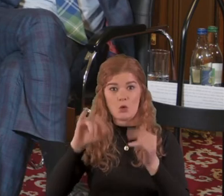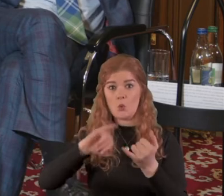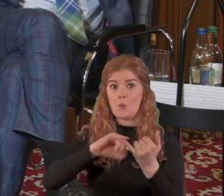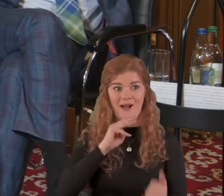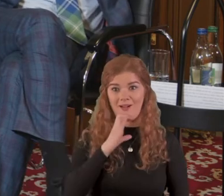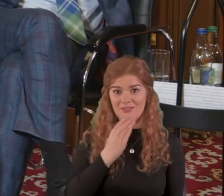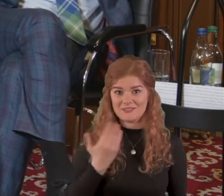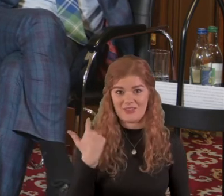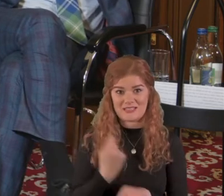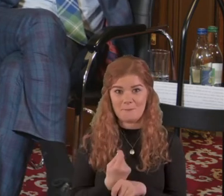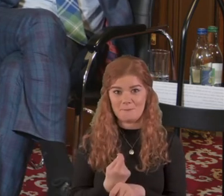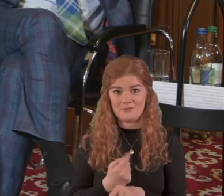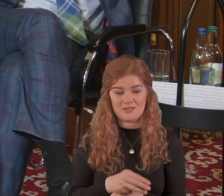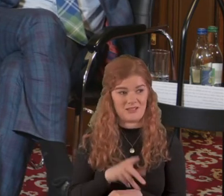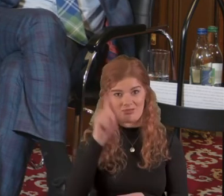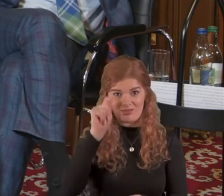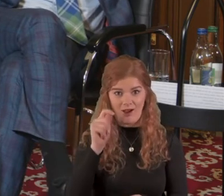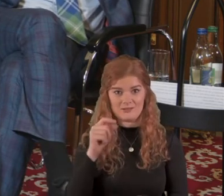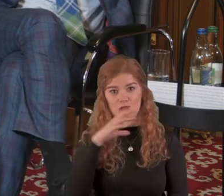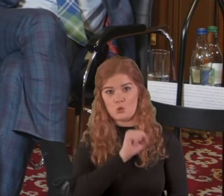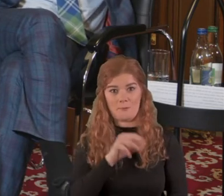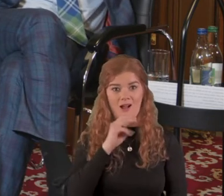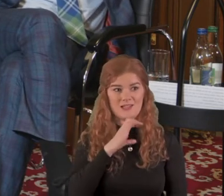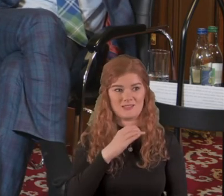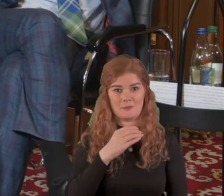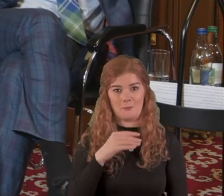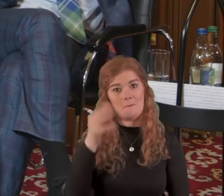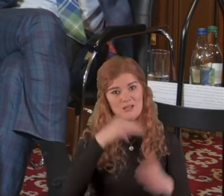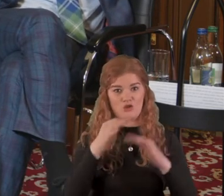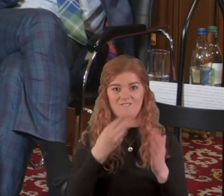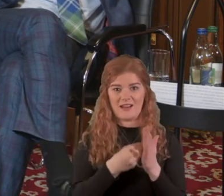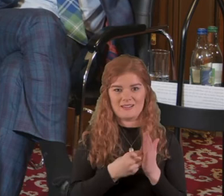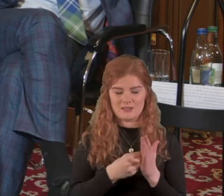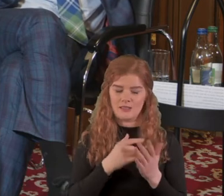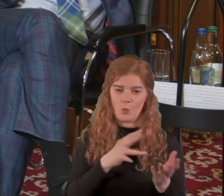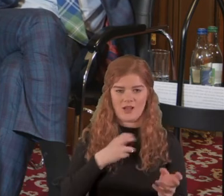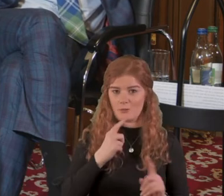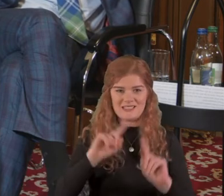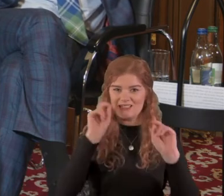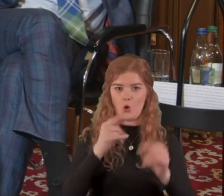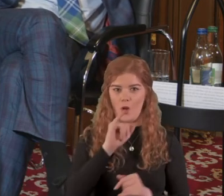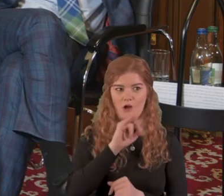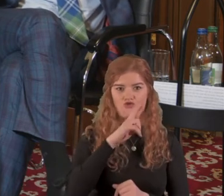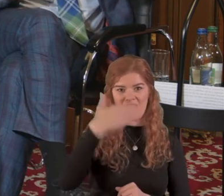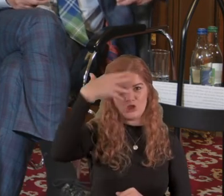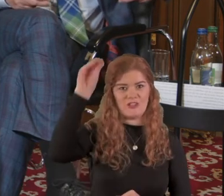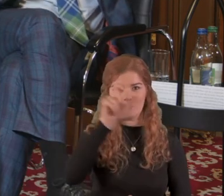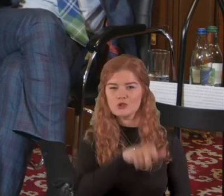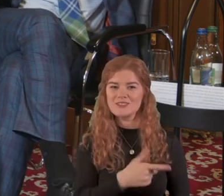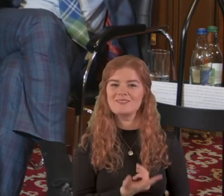was. He thought he was the Minister of Finance, which he was, of course, but he didn't know he was the IRA chief.